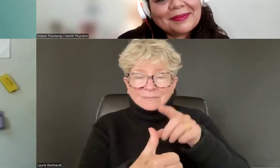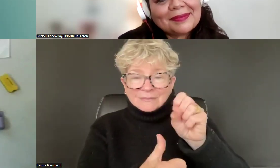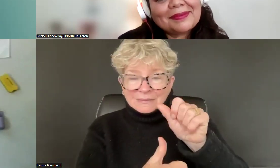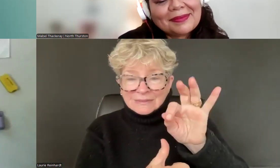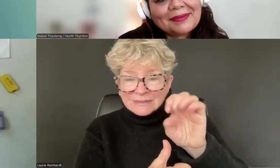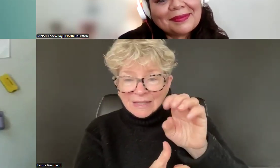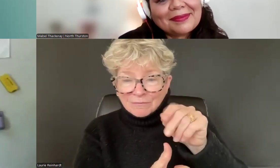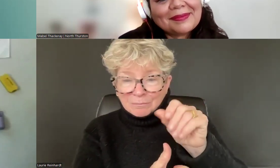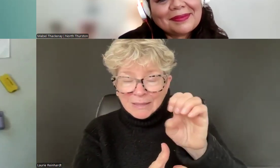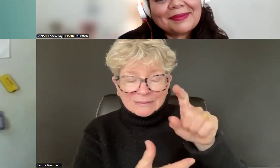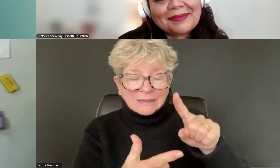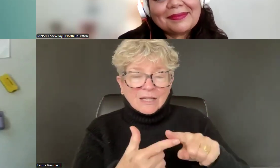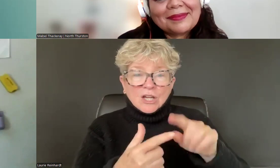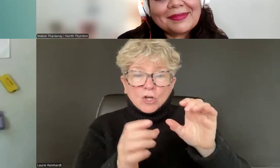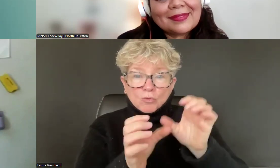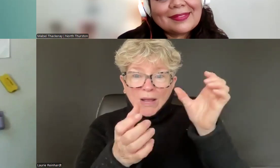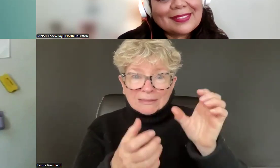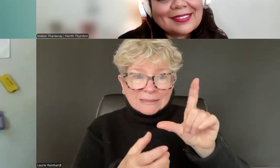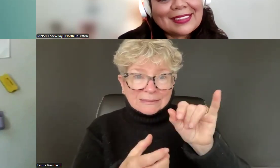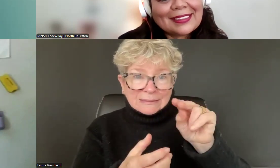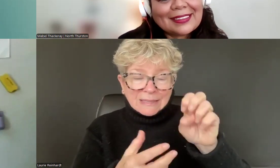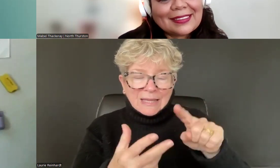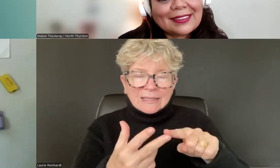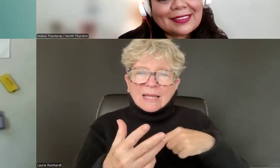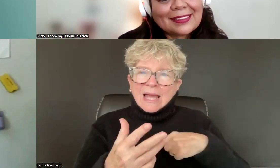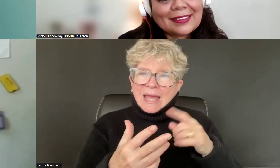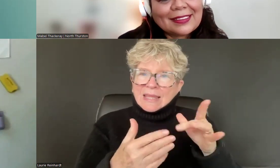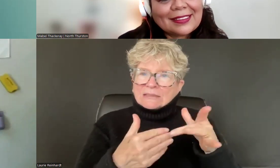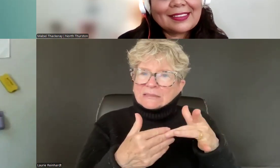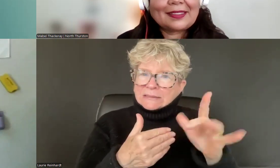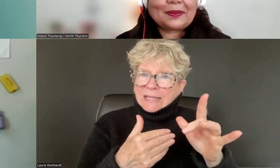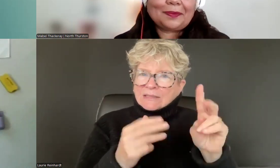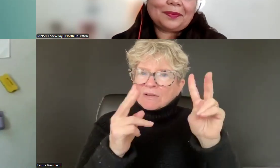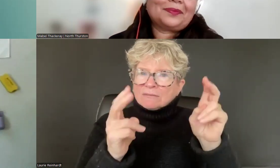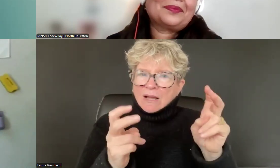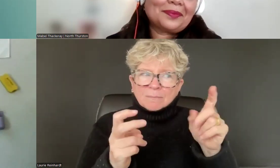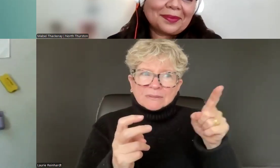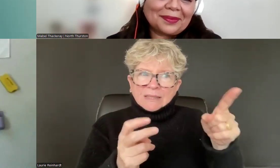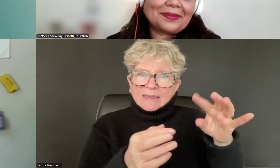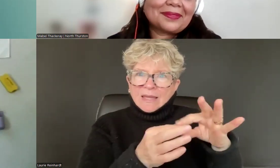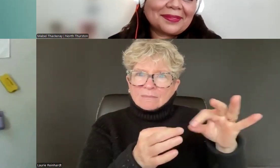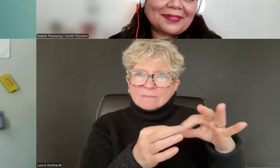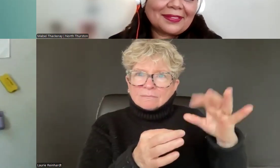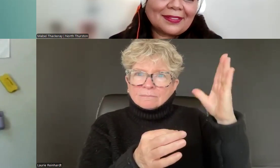Crisis Line, and there were some pretty delicate topics that my speakers brought in, plus what I already